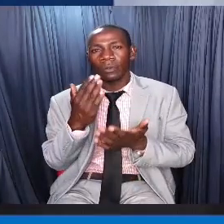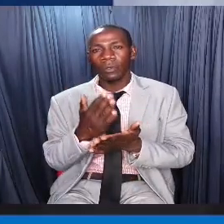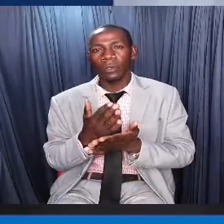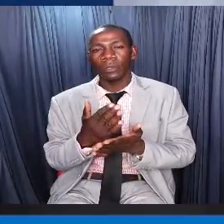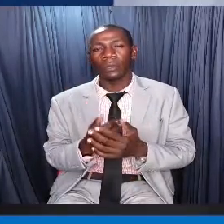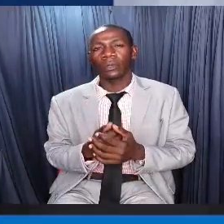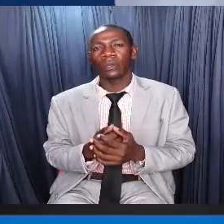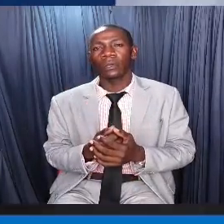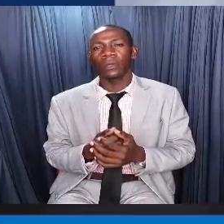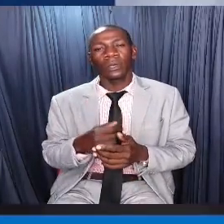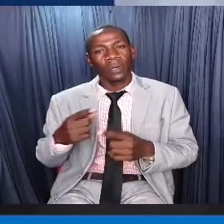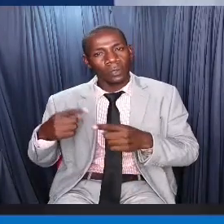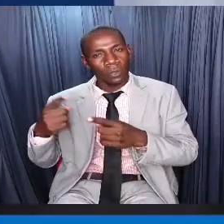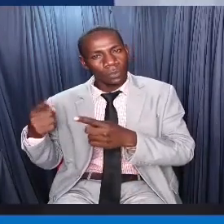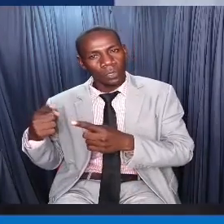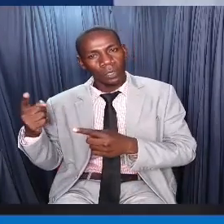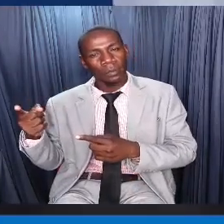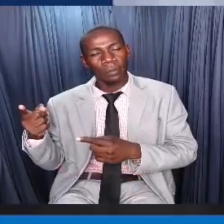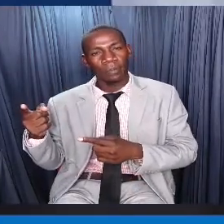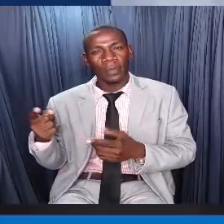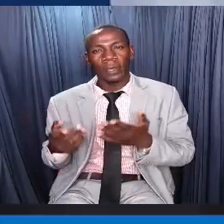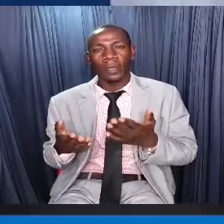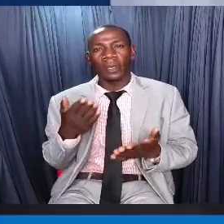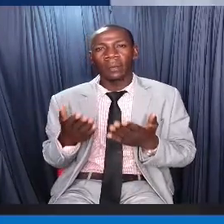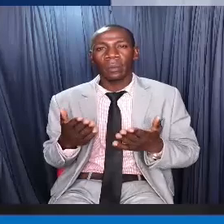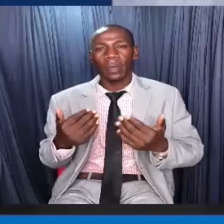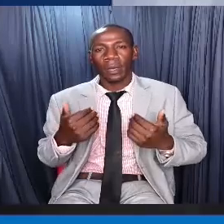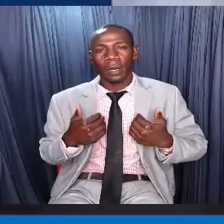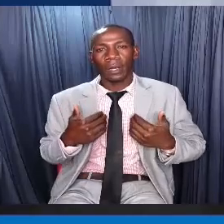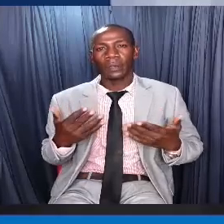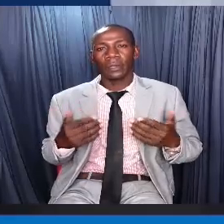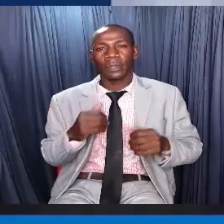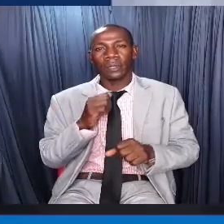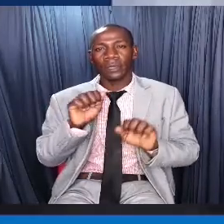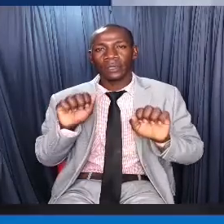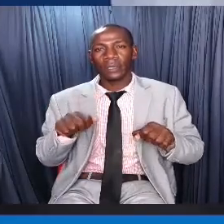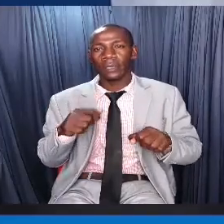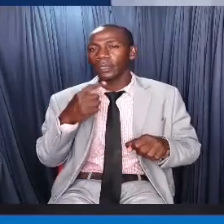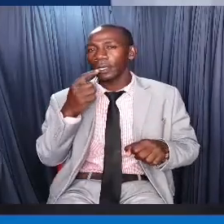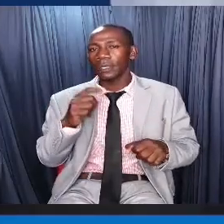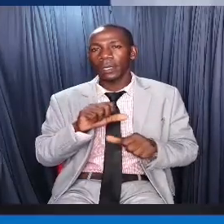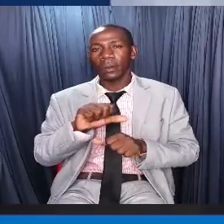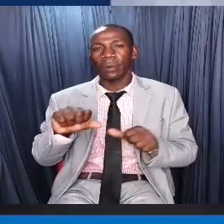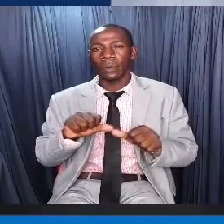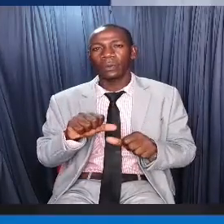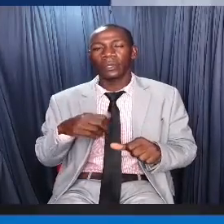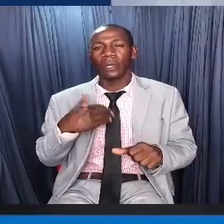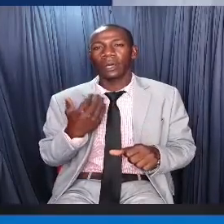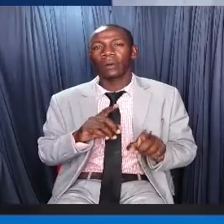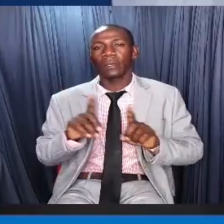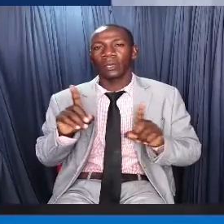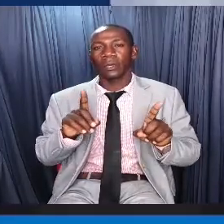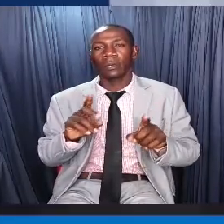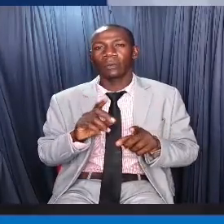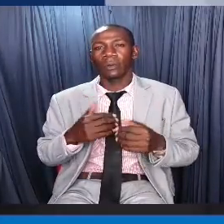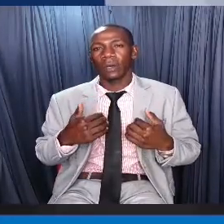to be. Aya twende kwake yeye. Now let's go to him. Labda yeye aweza kutuambia. Maybe he can tell us. Habari ya safari yetu tunayoiendea. About the